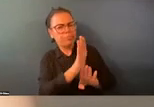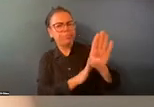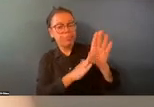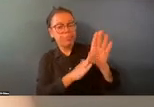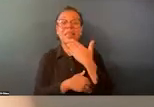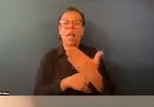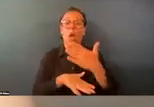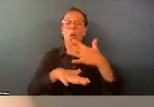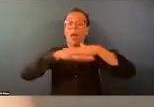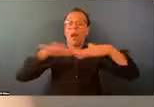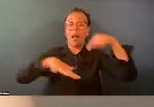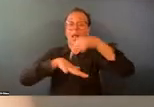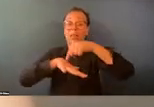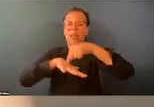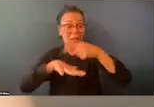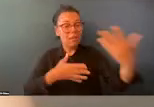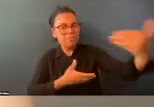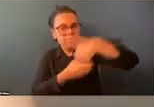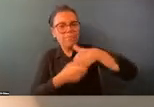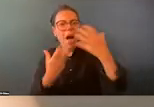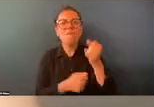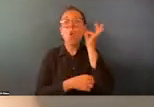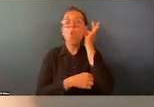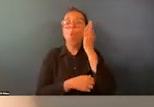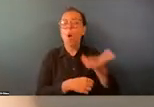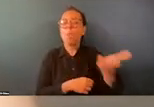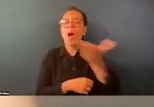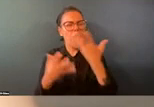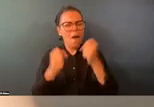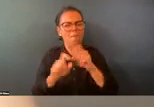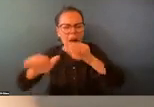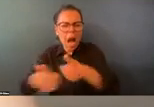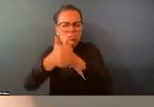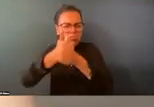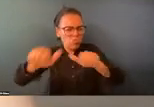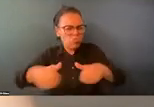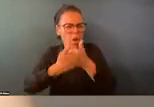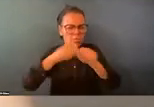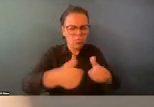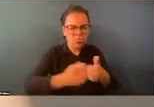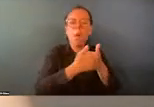Unfortunately, what we are the challenges we are facing that